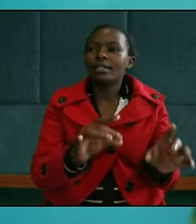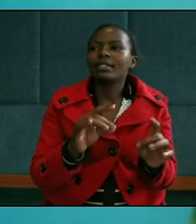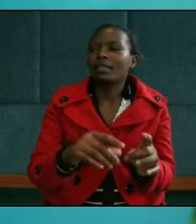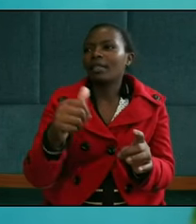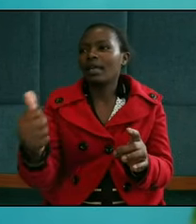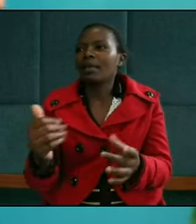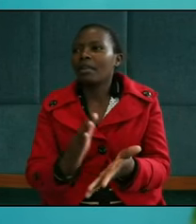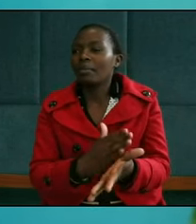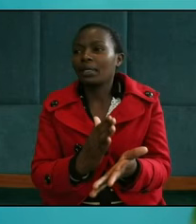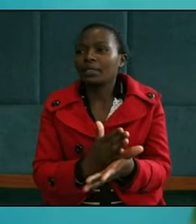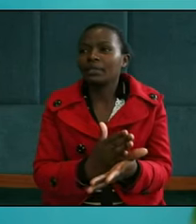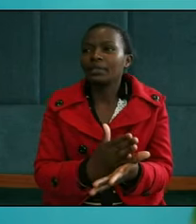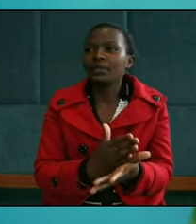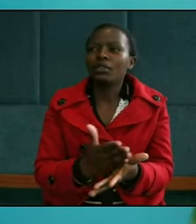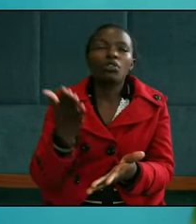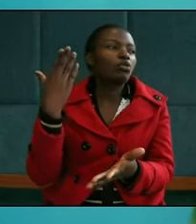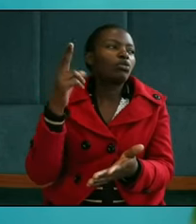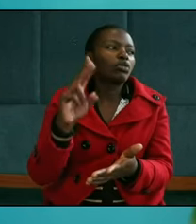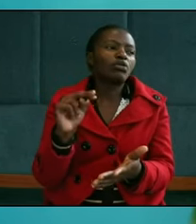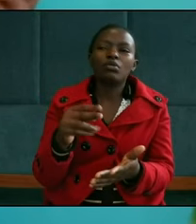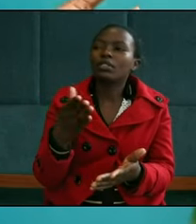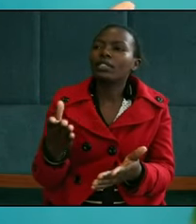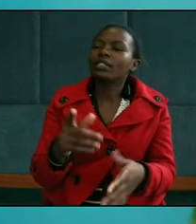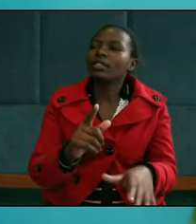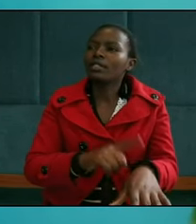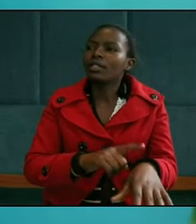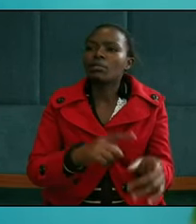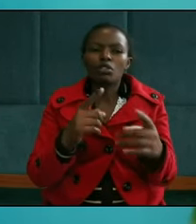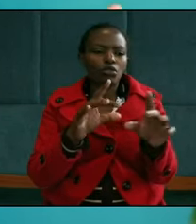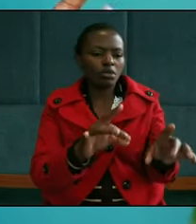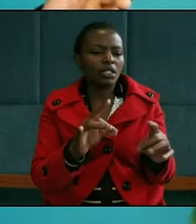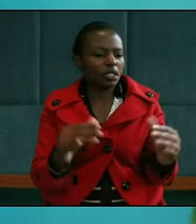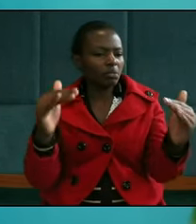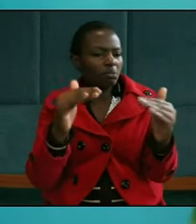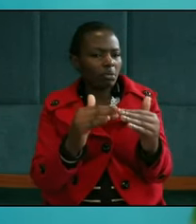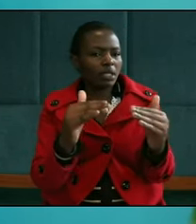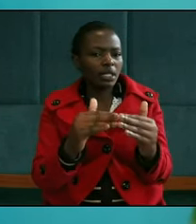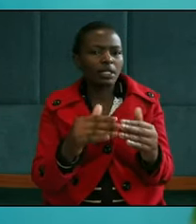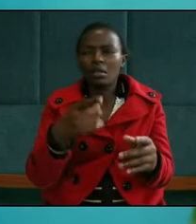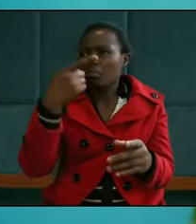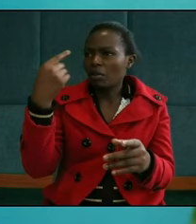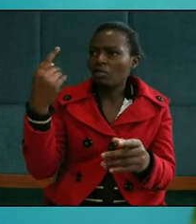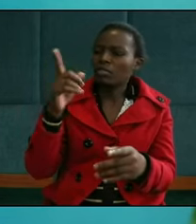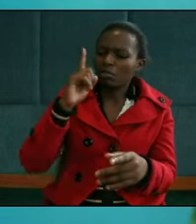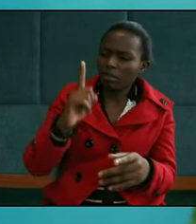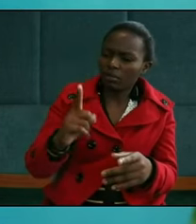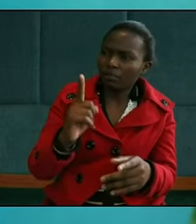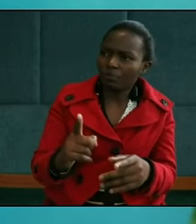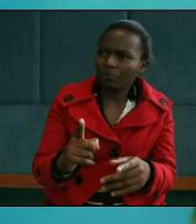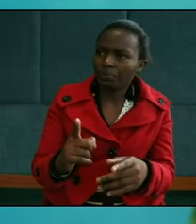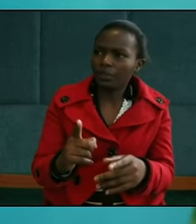country. And therefore, it was not his then to hold public meetings, especially in Central Kenya.